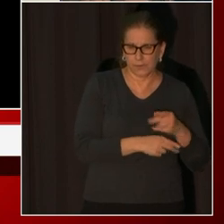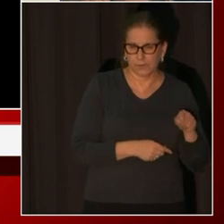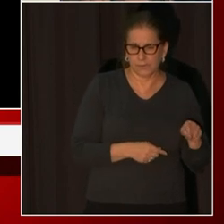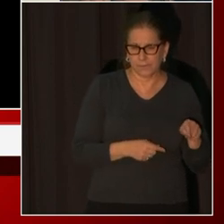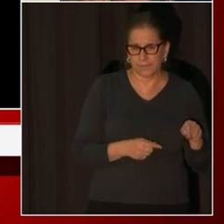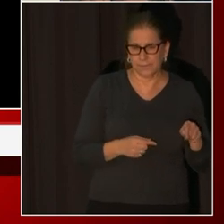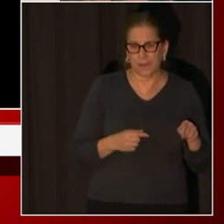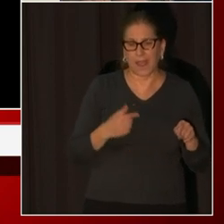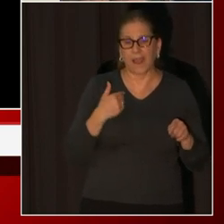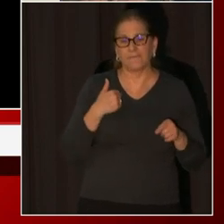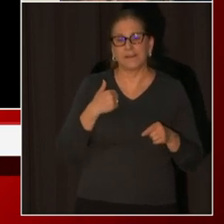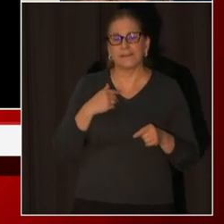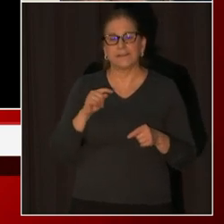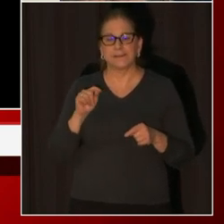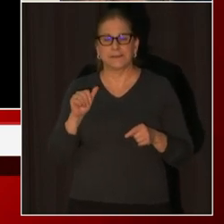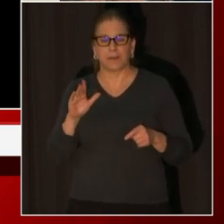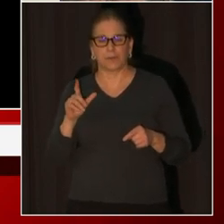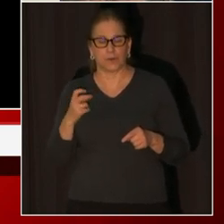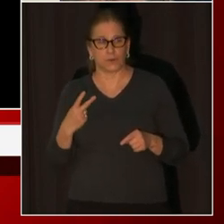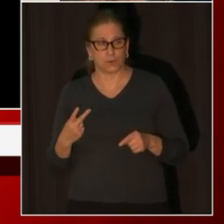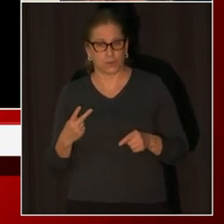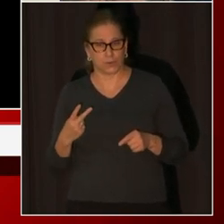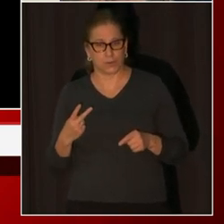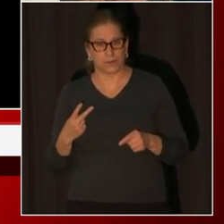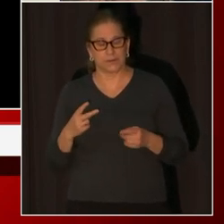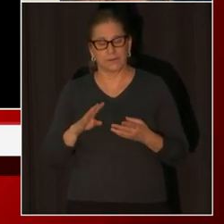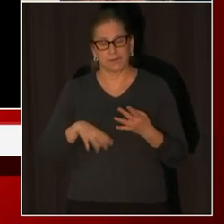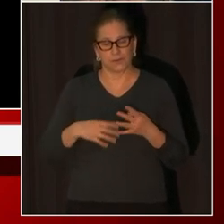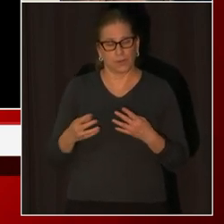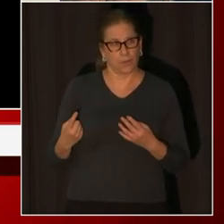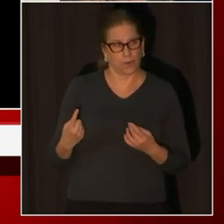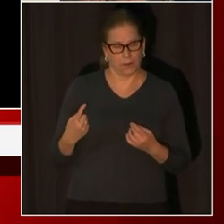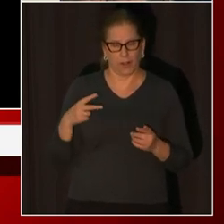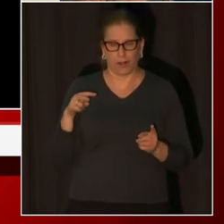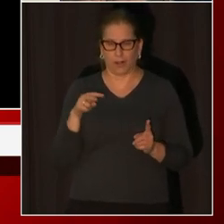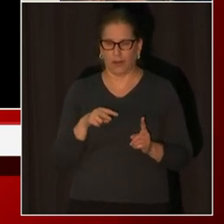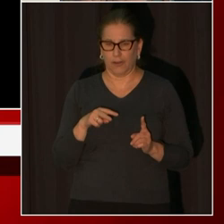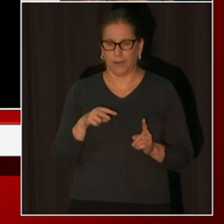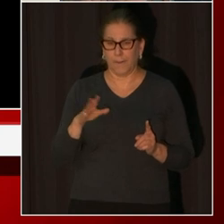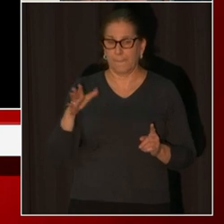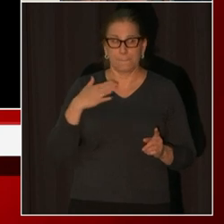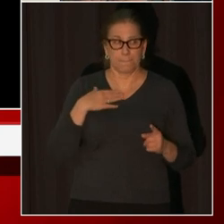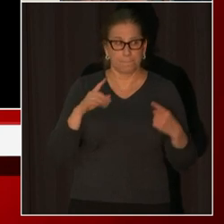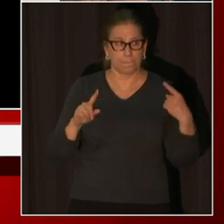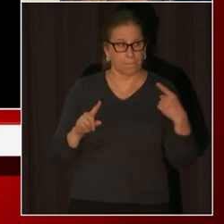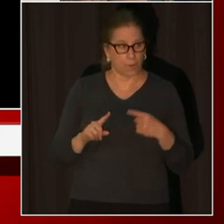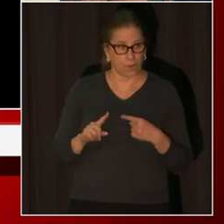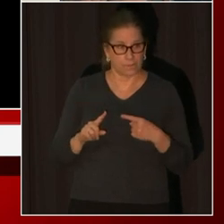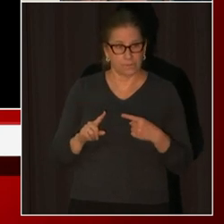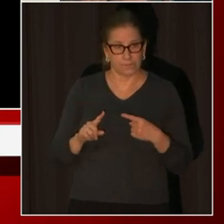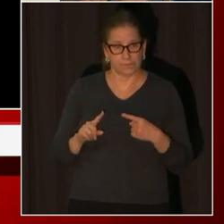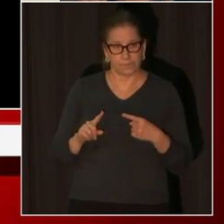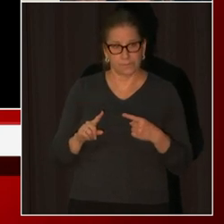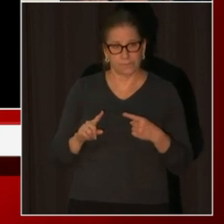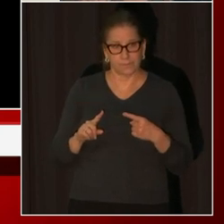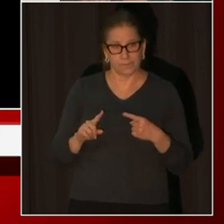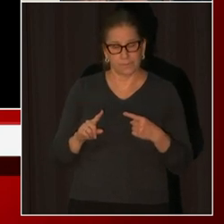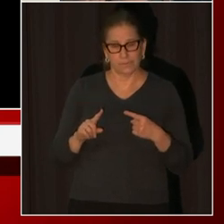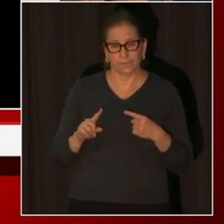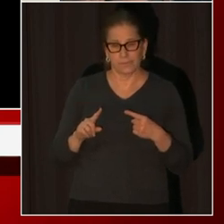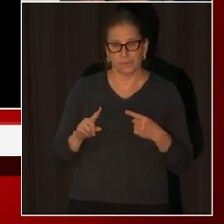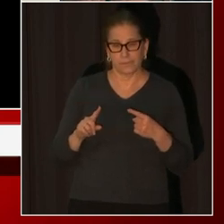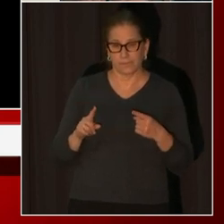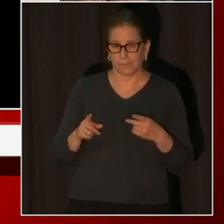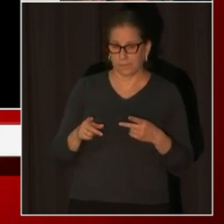the reserves where they are. The point I was making earlier, when we close 21, over a year